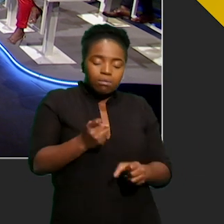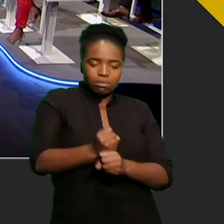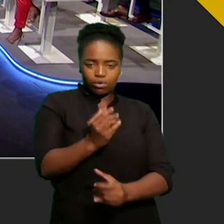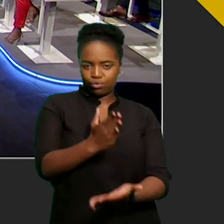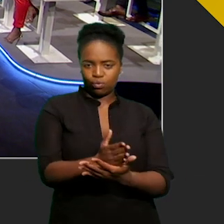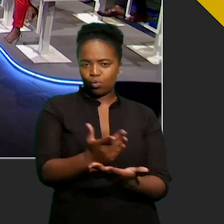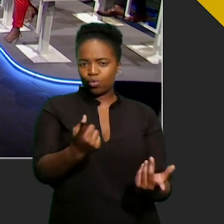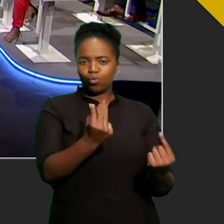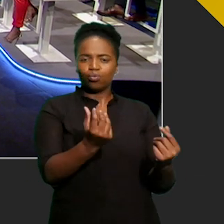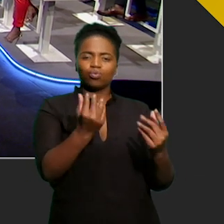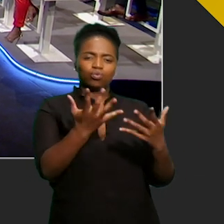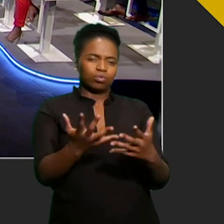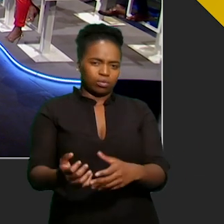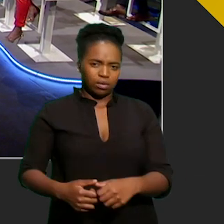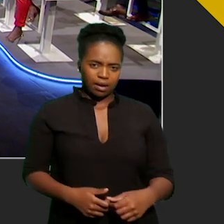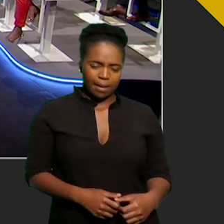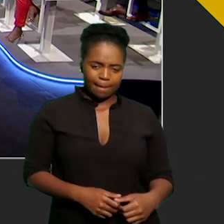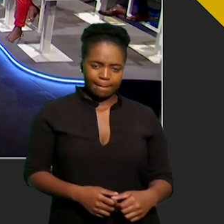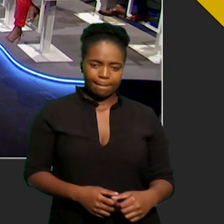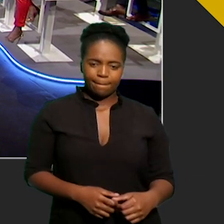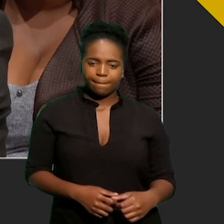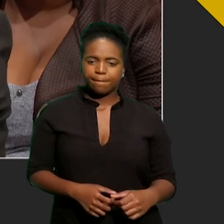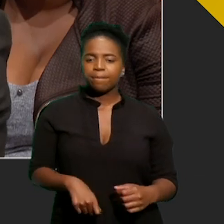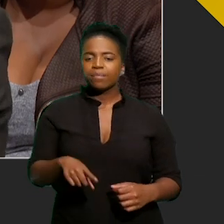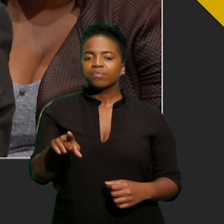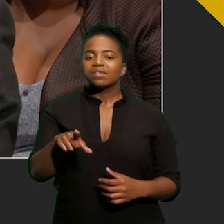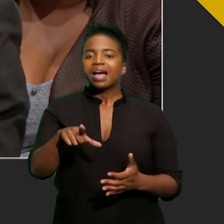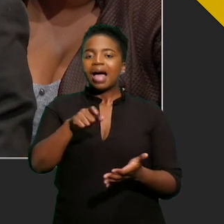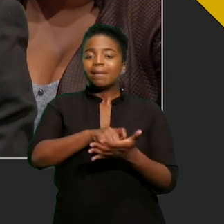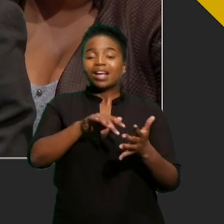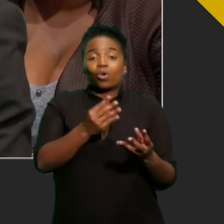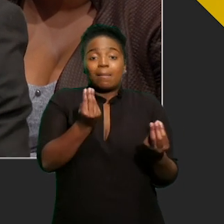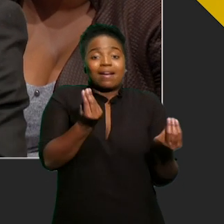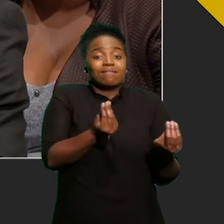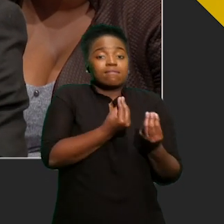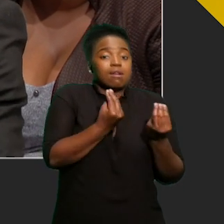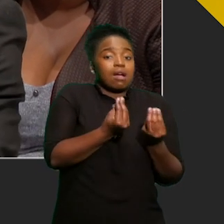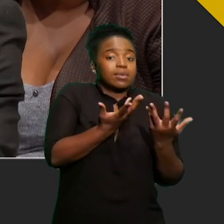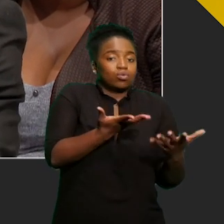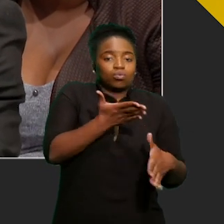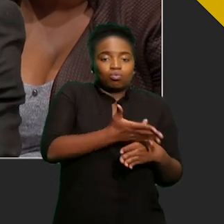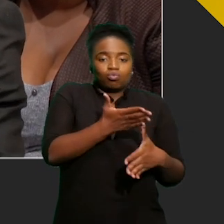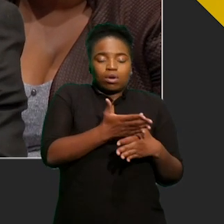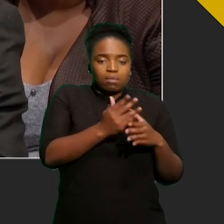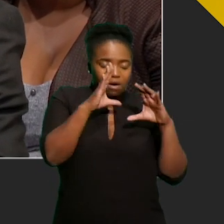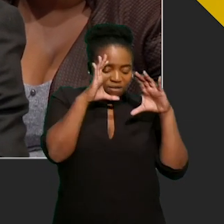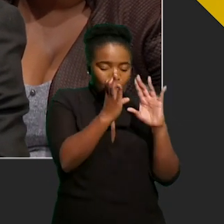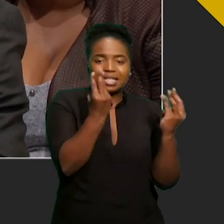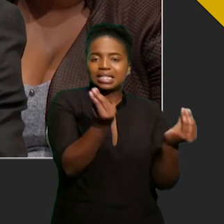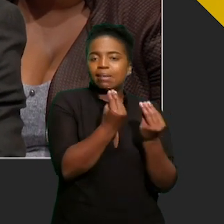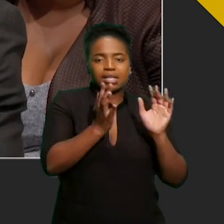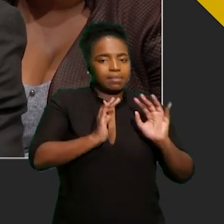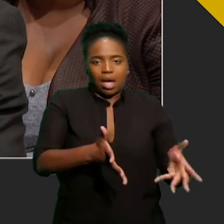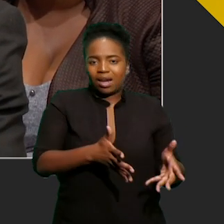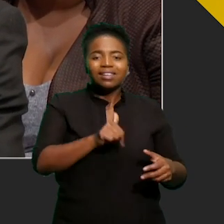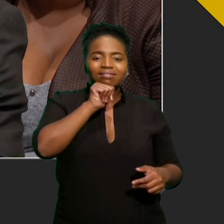in the journalistic fraternity? But journalists do different things. Like entertainment journalists, their job is to only follow the celebrities. Yes.